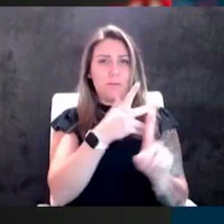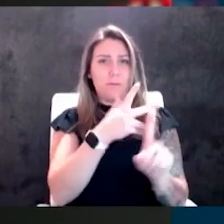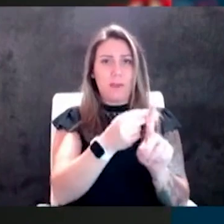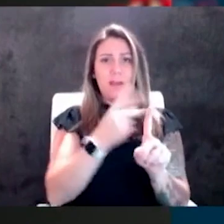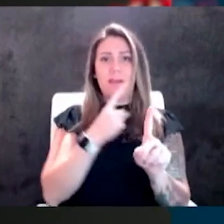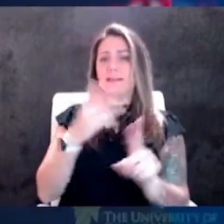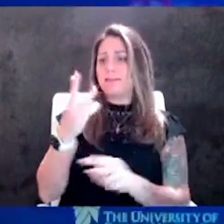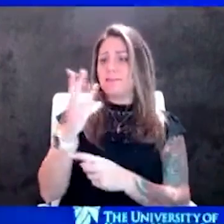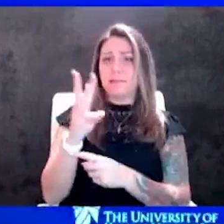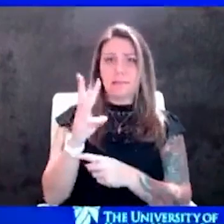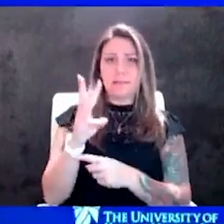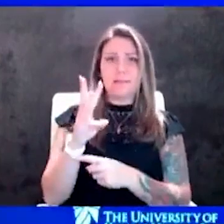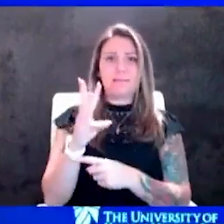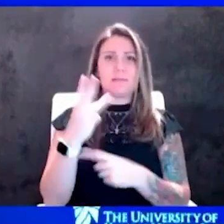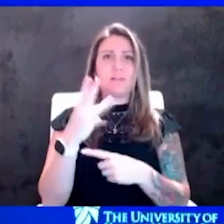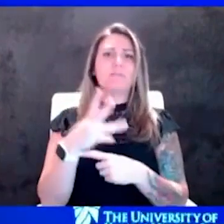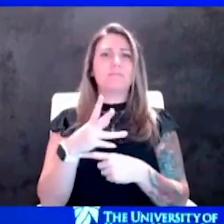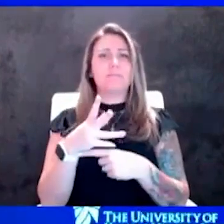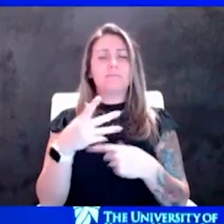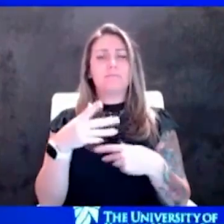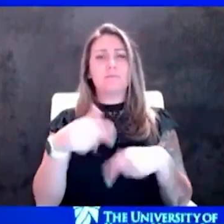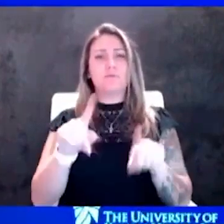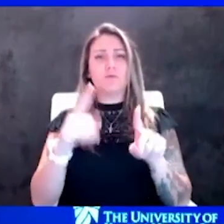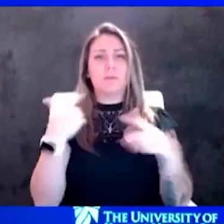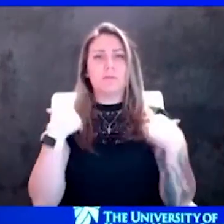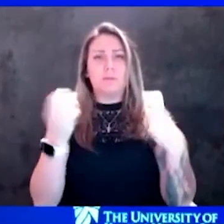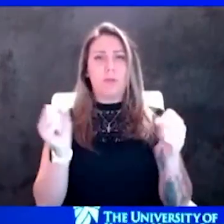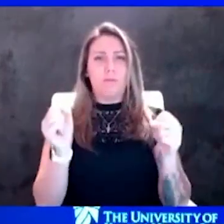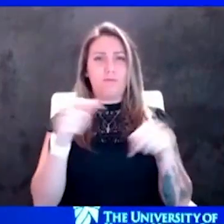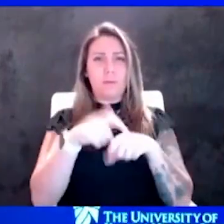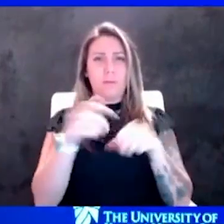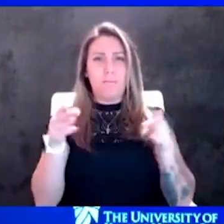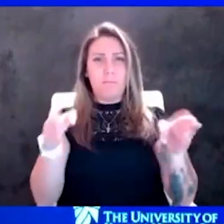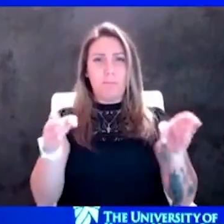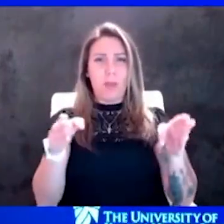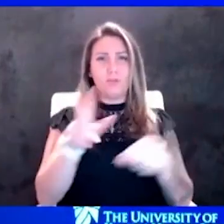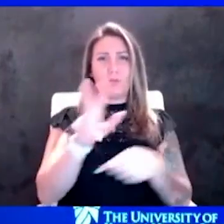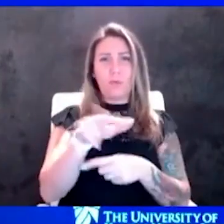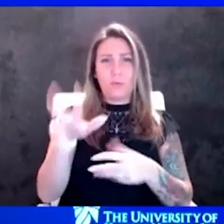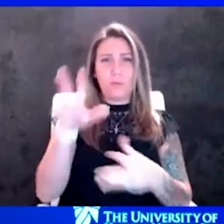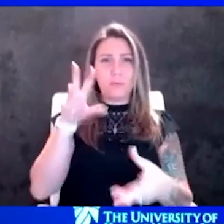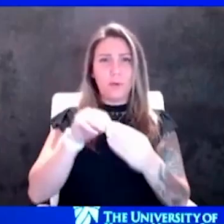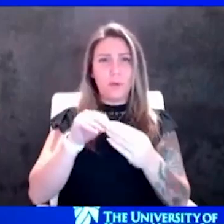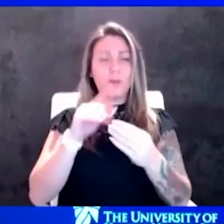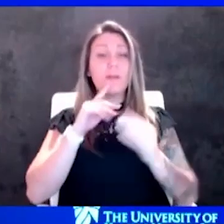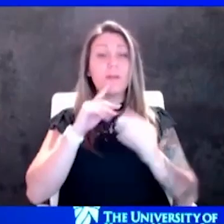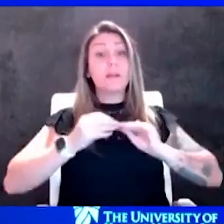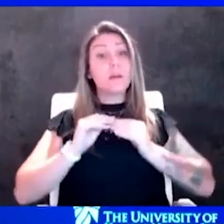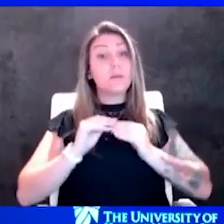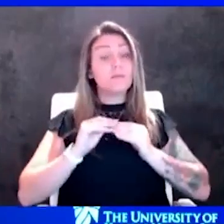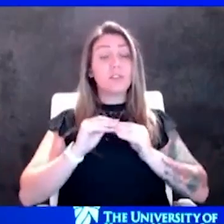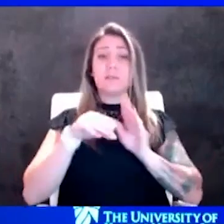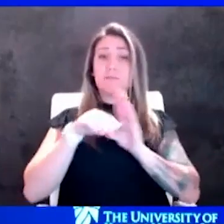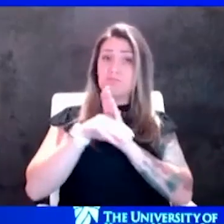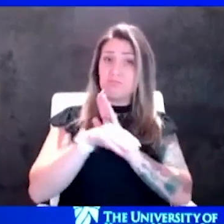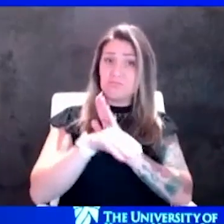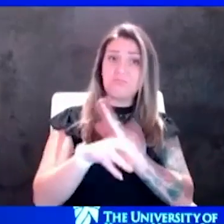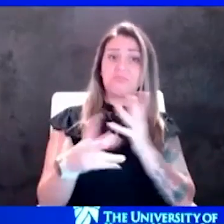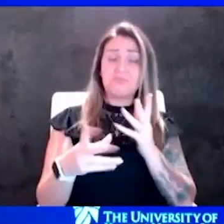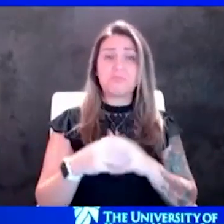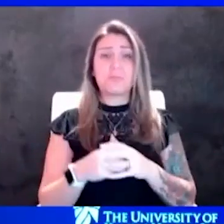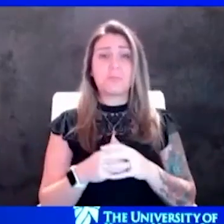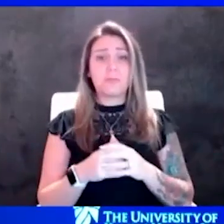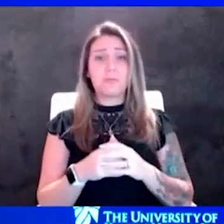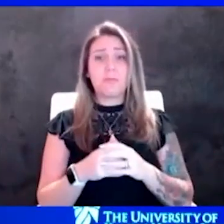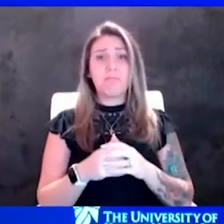well. So a total of 33. But, Steve, our numbers have just been staying down. High teens,